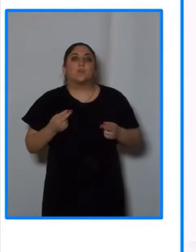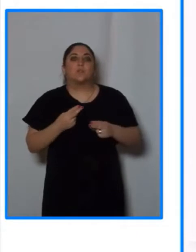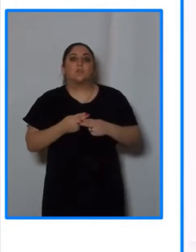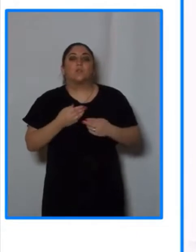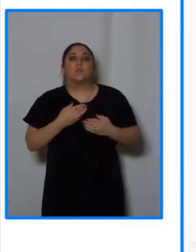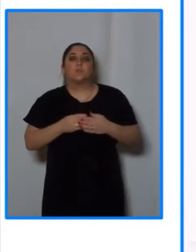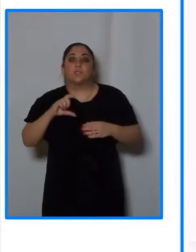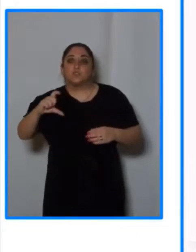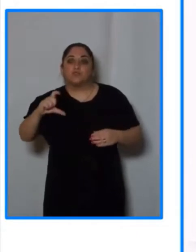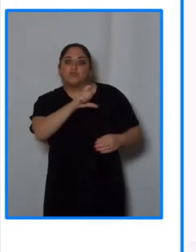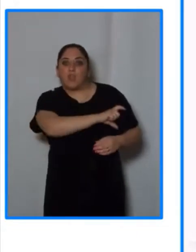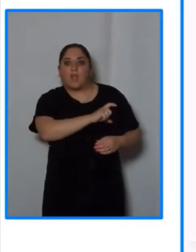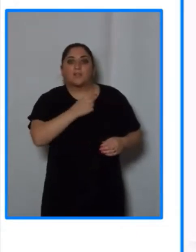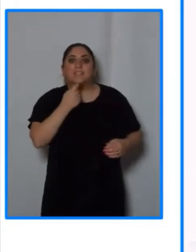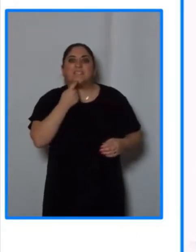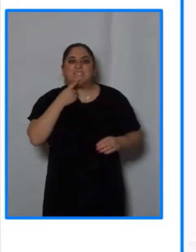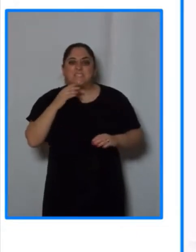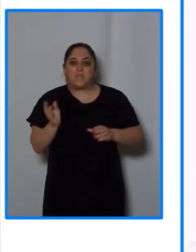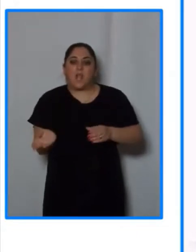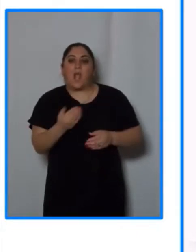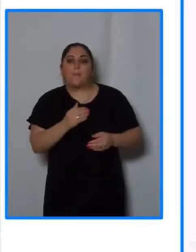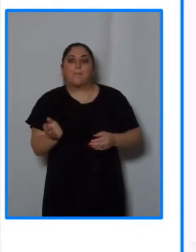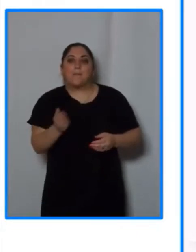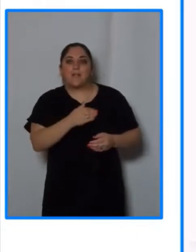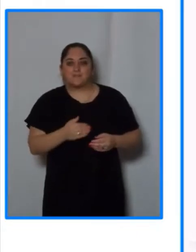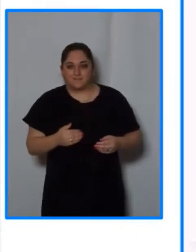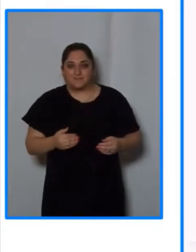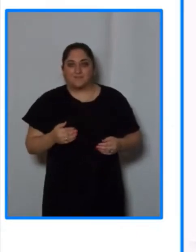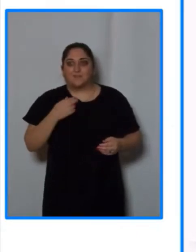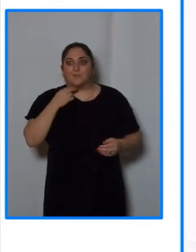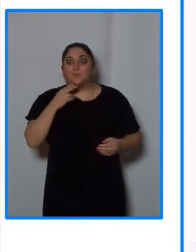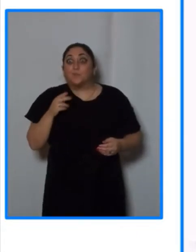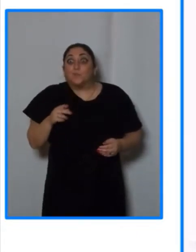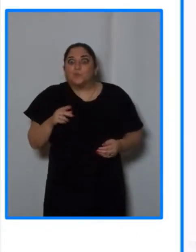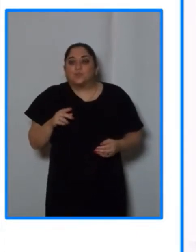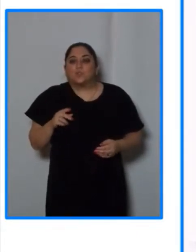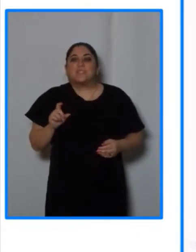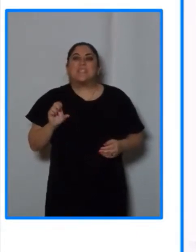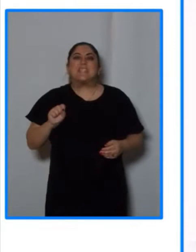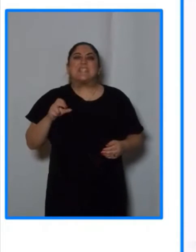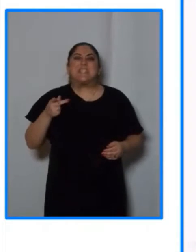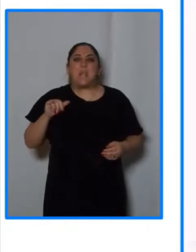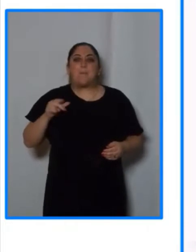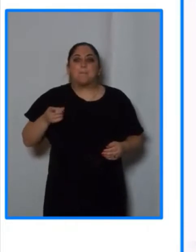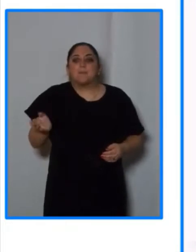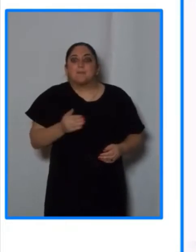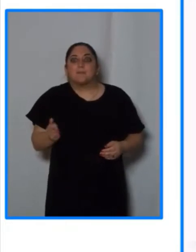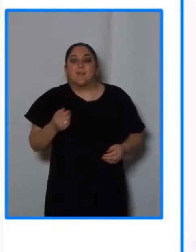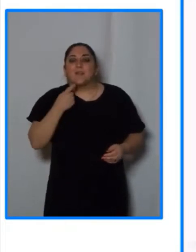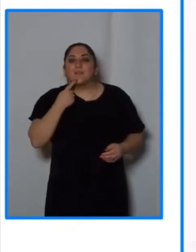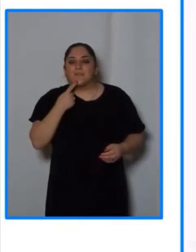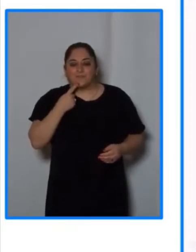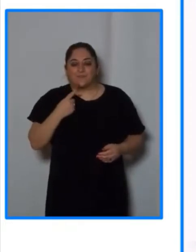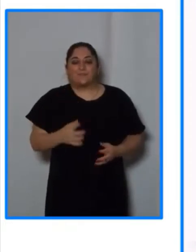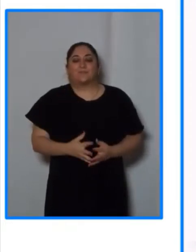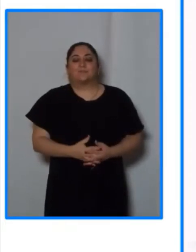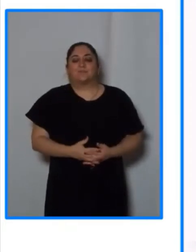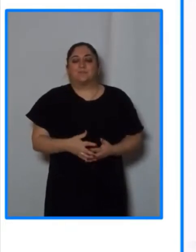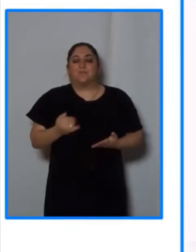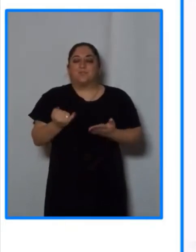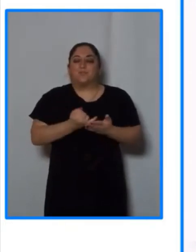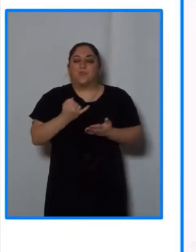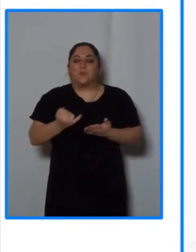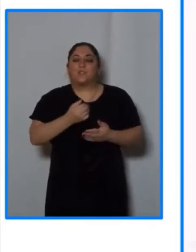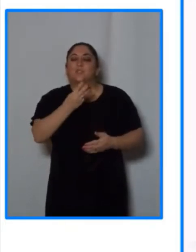over repeated content. And often this is done using some kind of skip link that allows the user to jump right into the main content of the website should